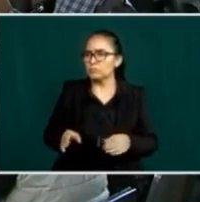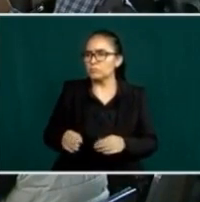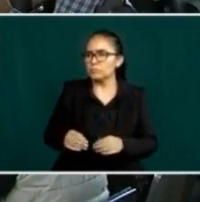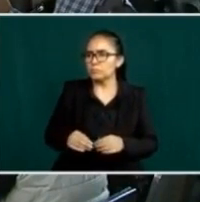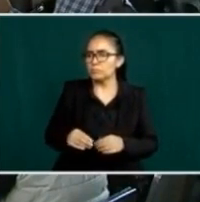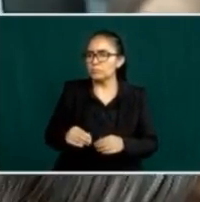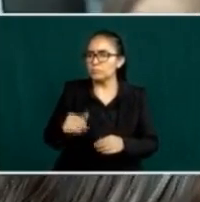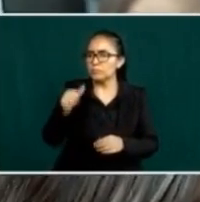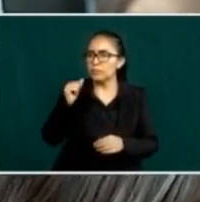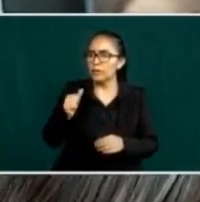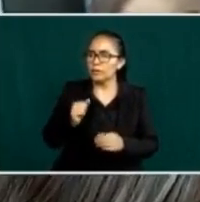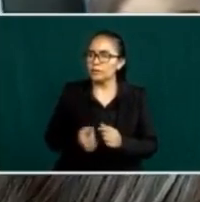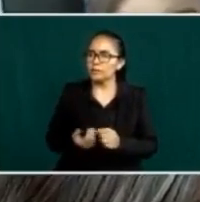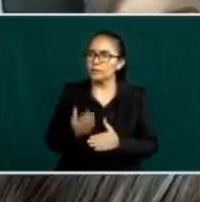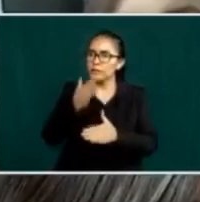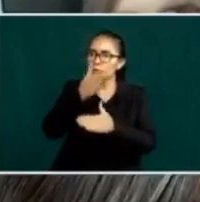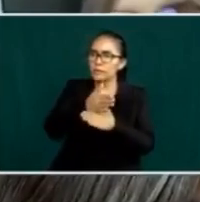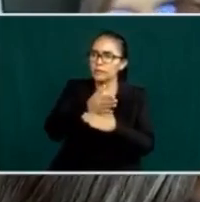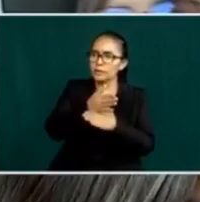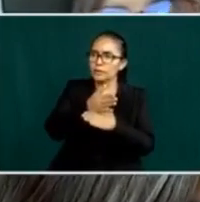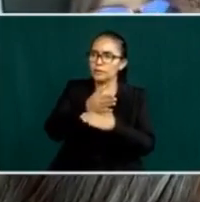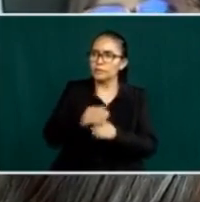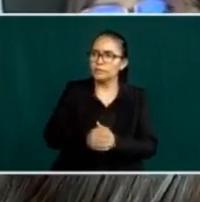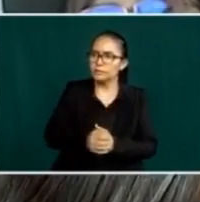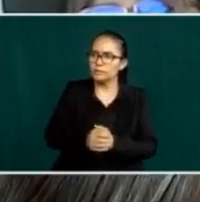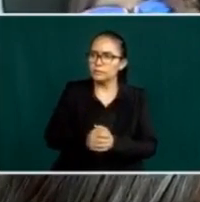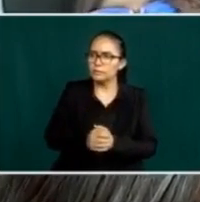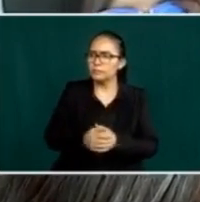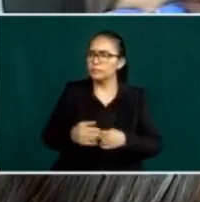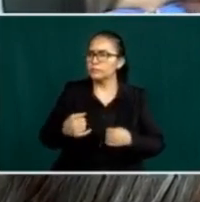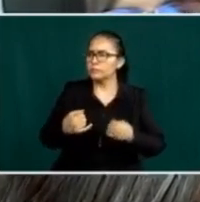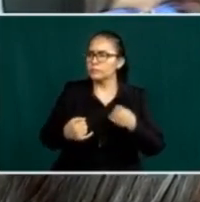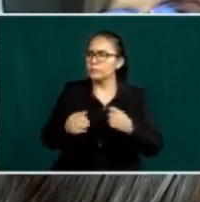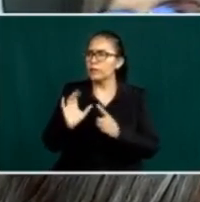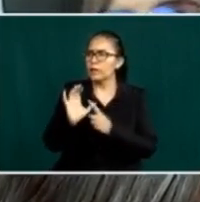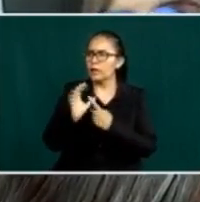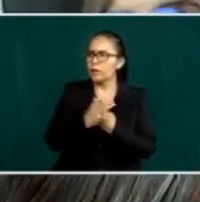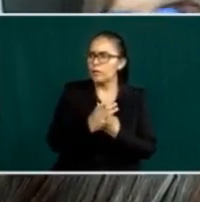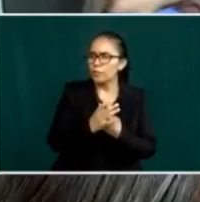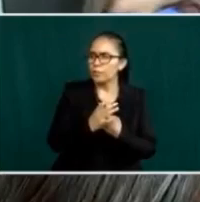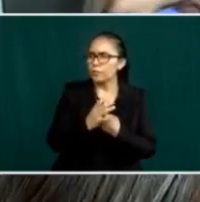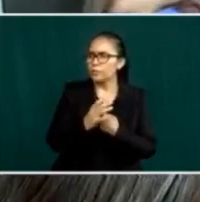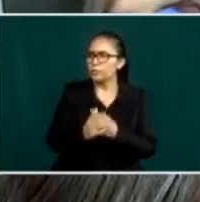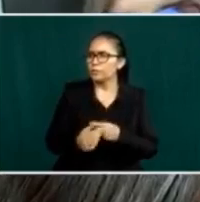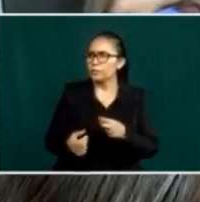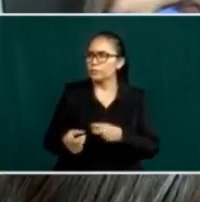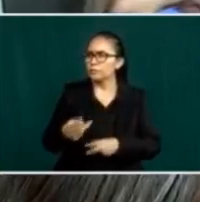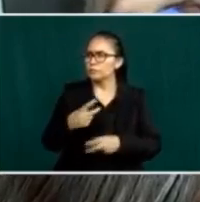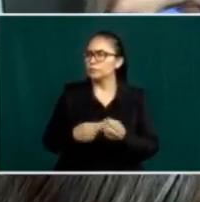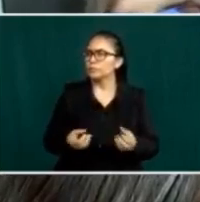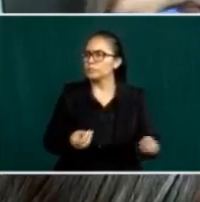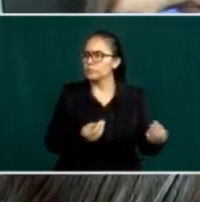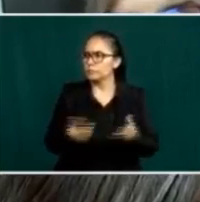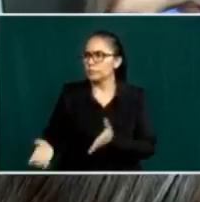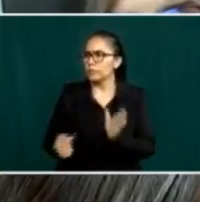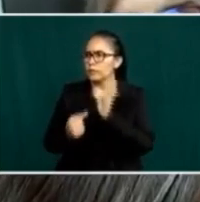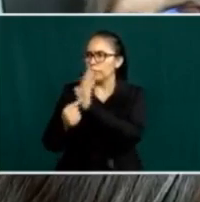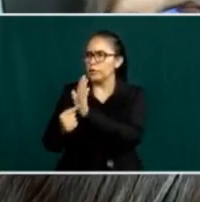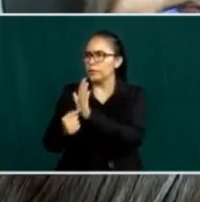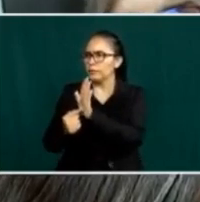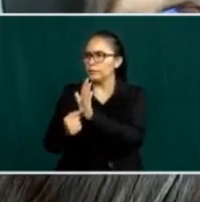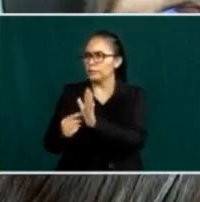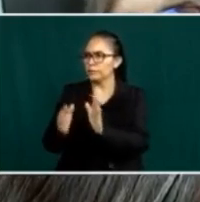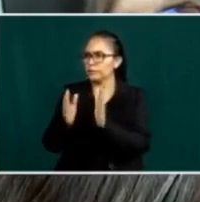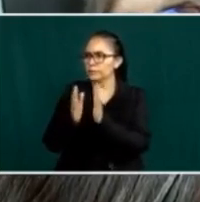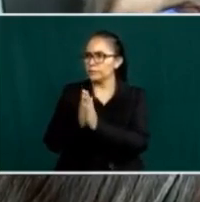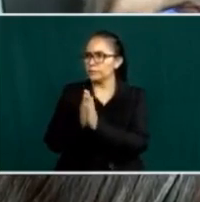investigate. And yesterday I went to the commission to bring it here so that you